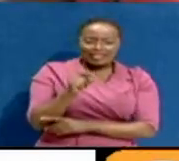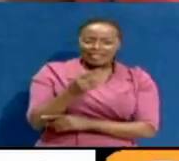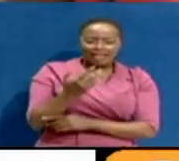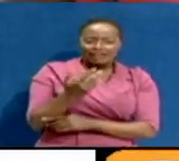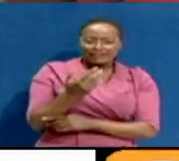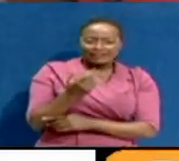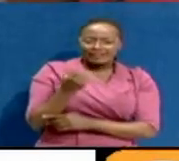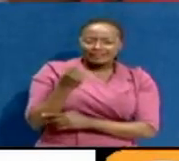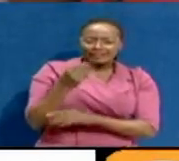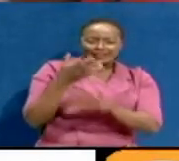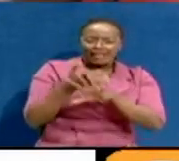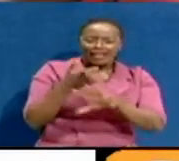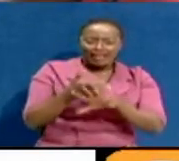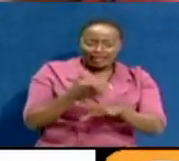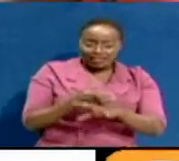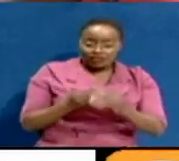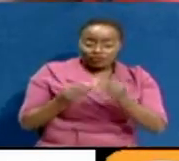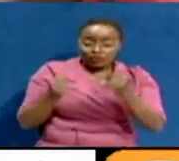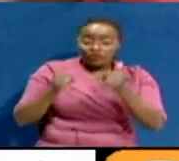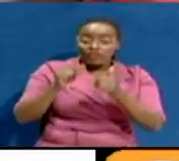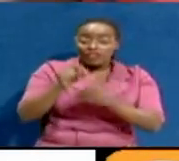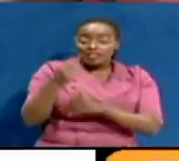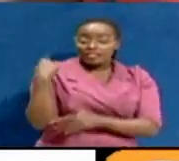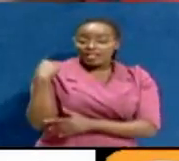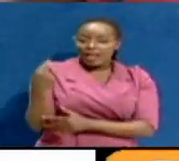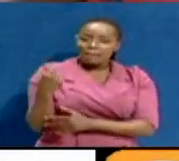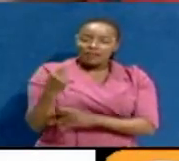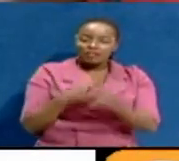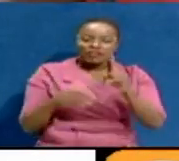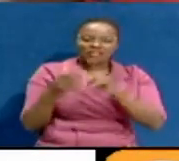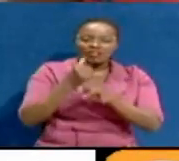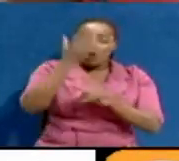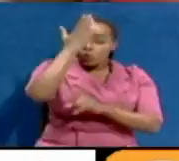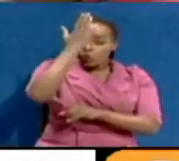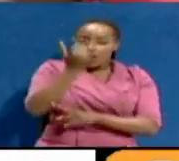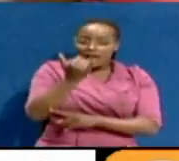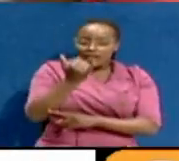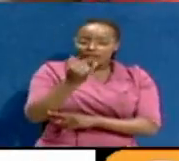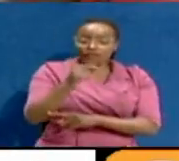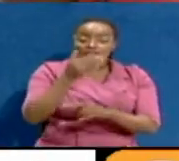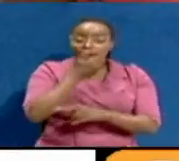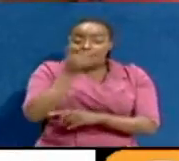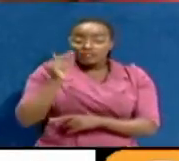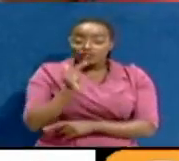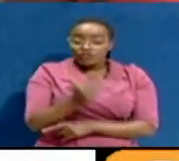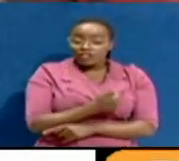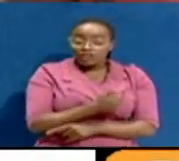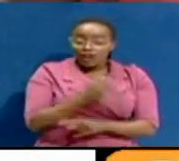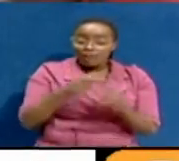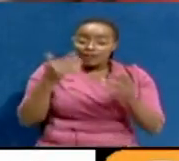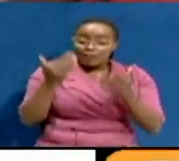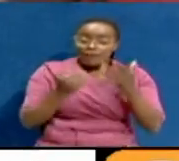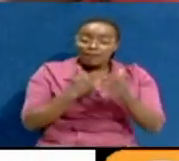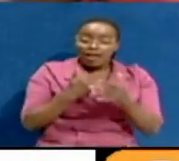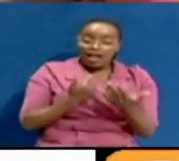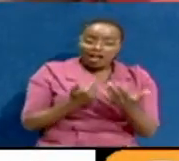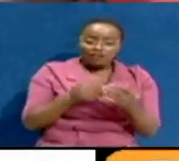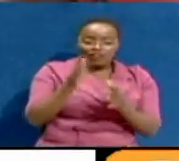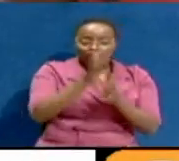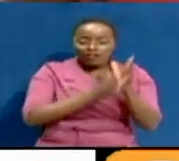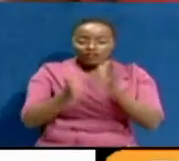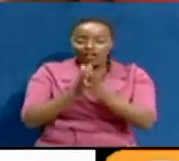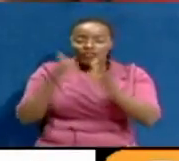beat the pandemic. I guess that figure is arrived at not because it's the best for us. It probably has to do with logistics